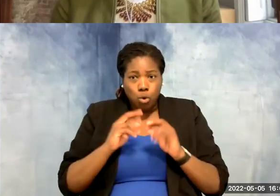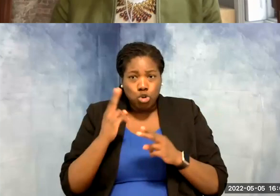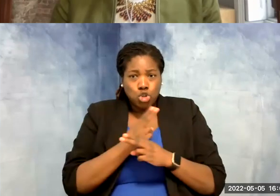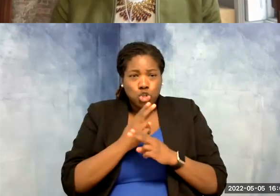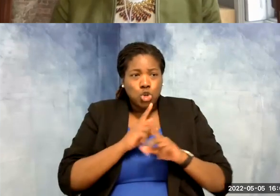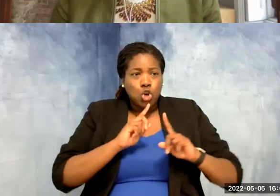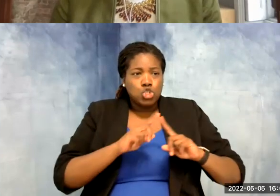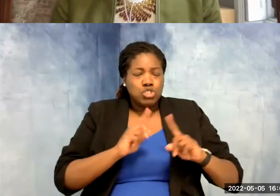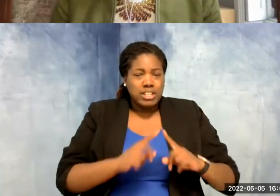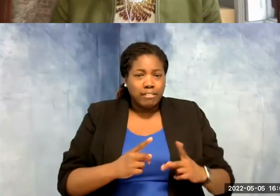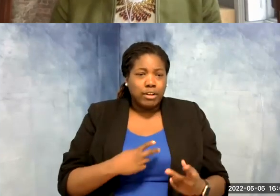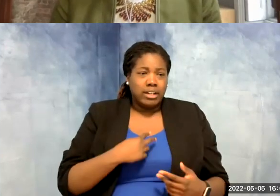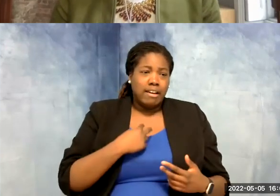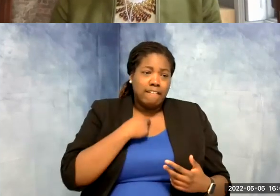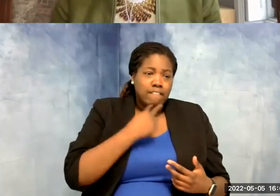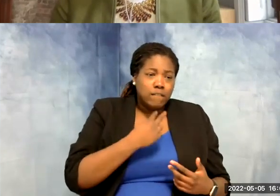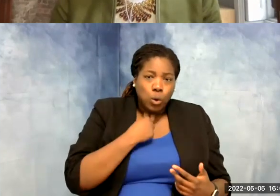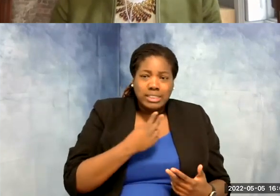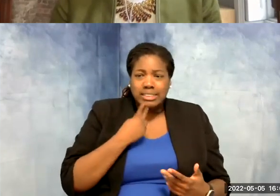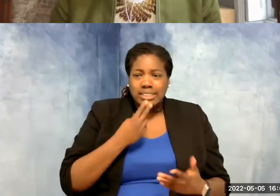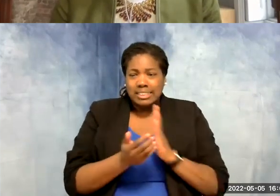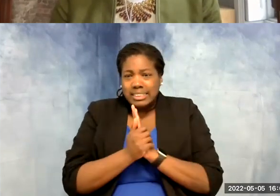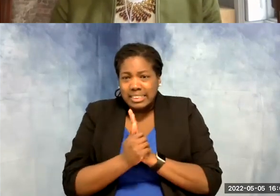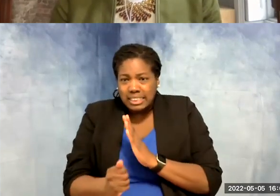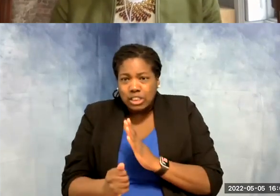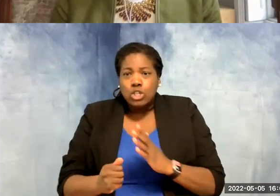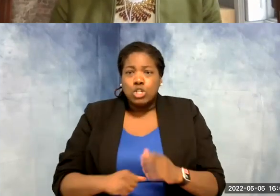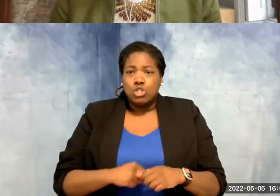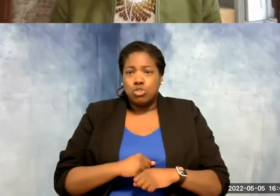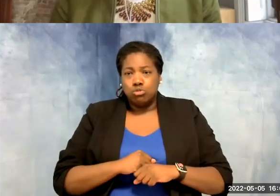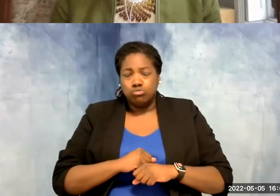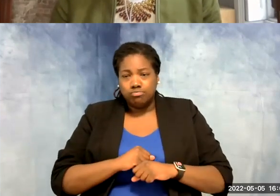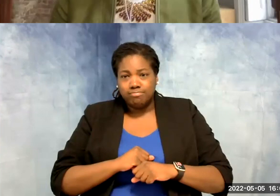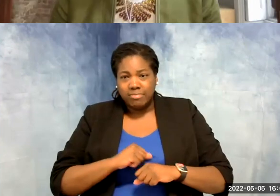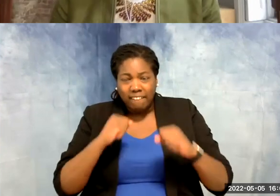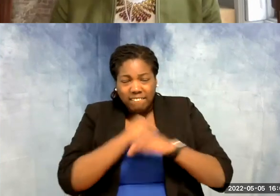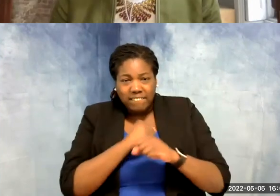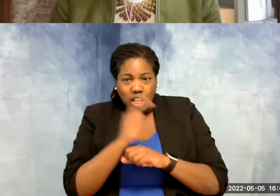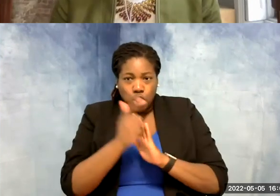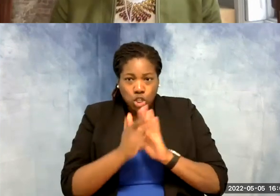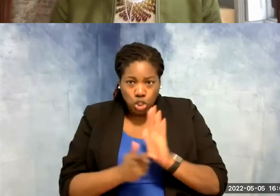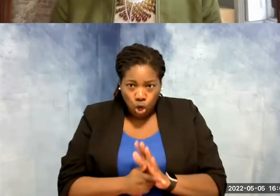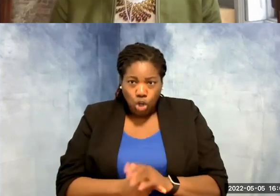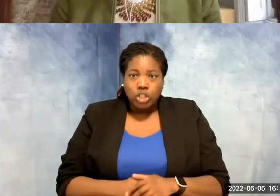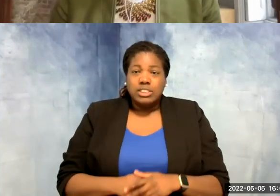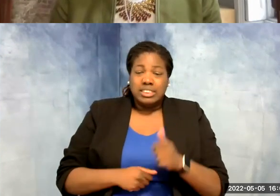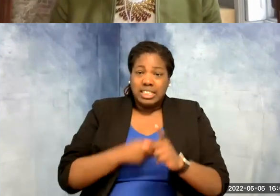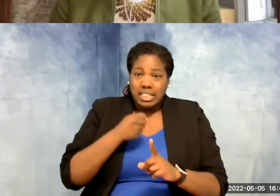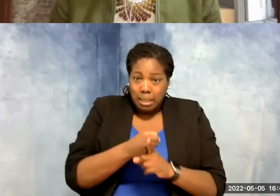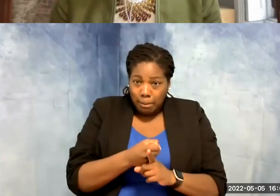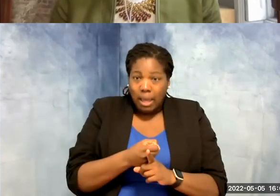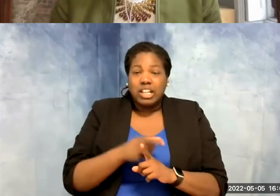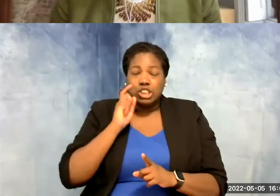different voices and tools to protest these laws that restrict reproductive health care. abortion and impact gender